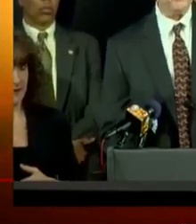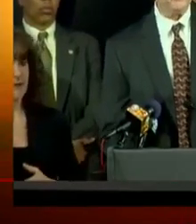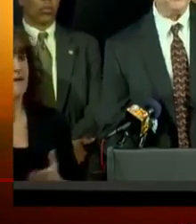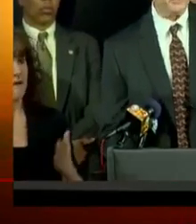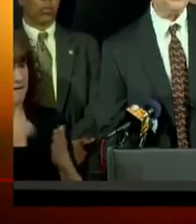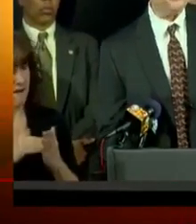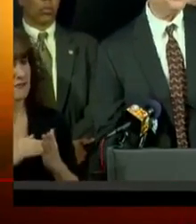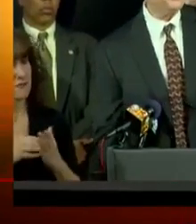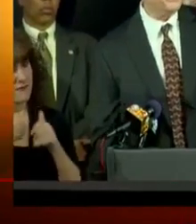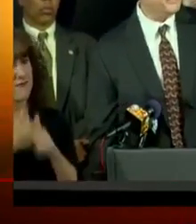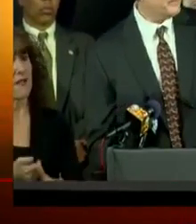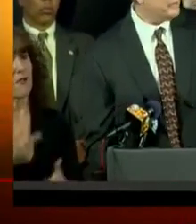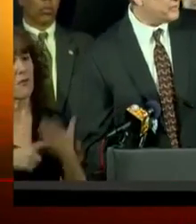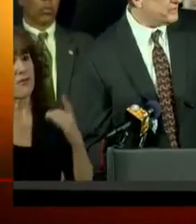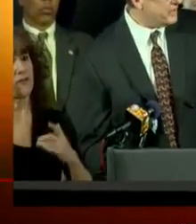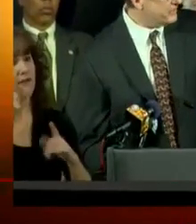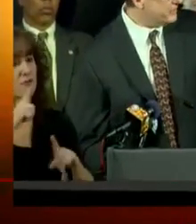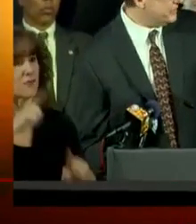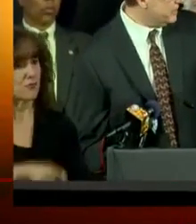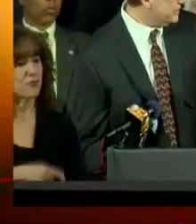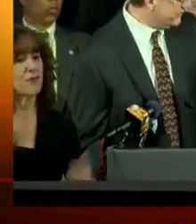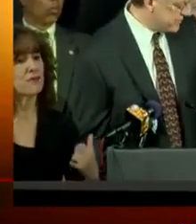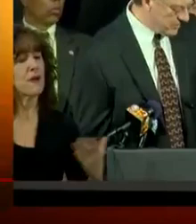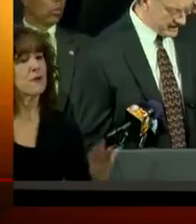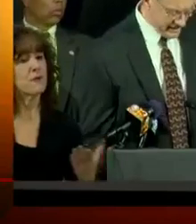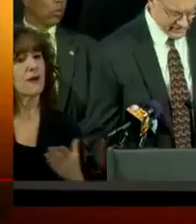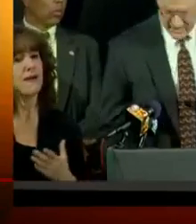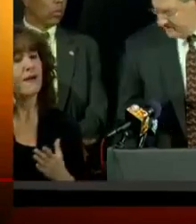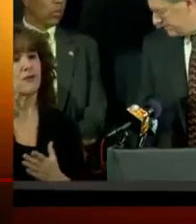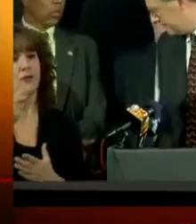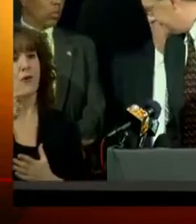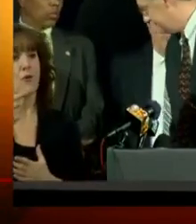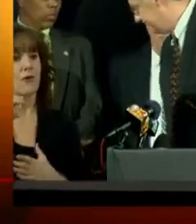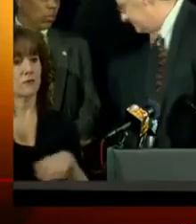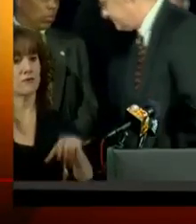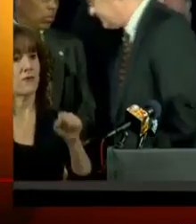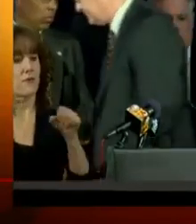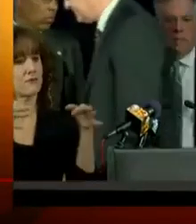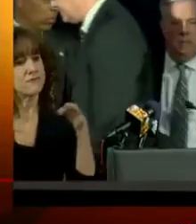again, the governor's directive. I'll turn it over to Governor Hogan again. Thank you, sir.